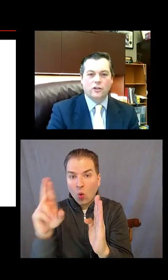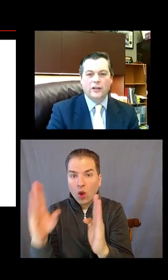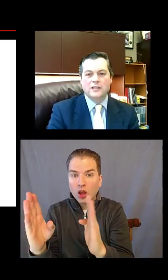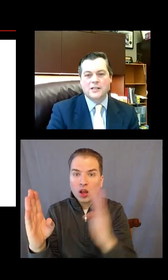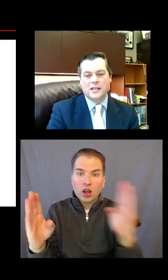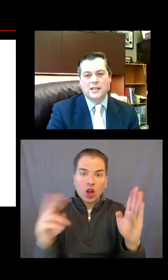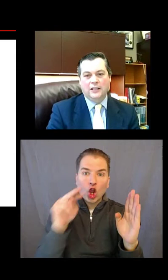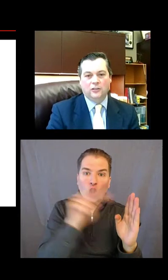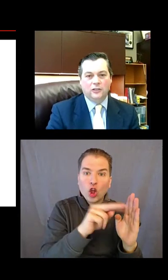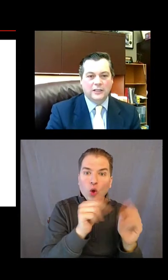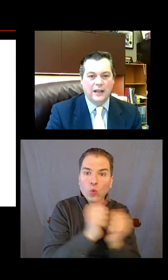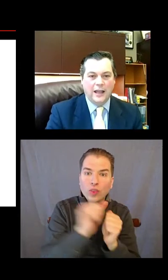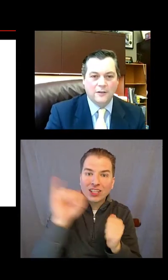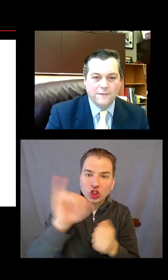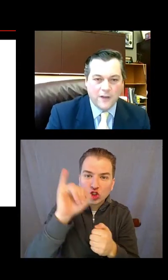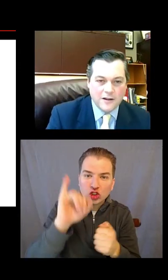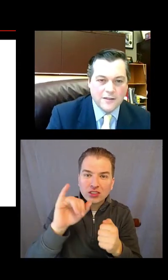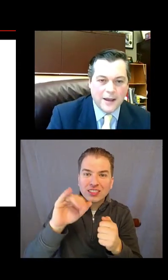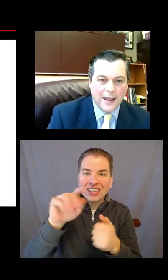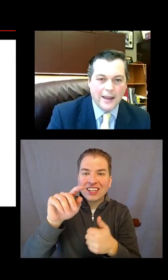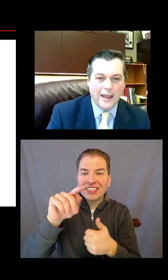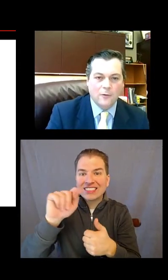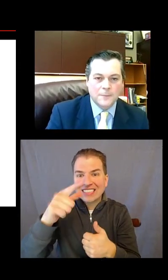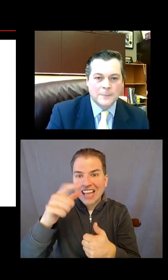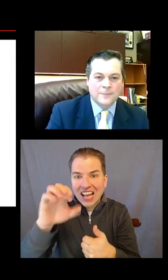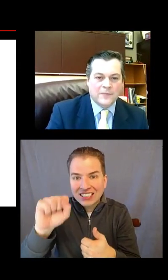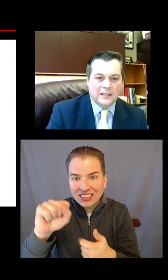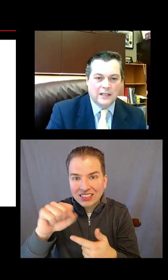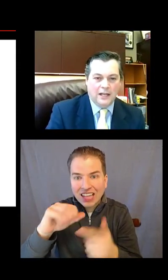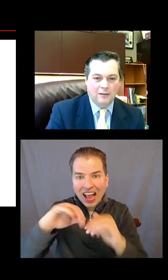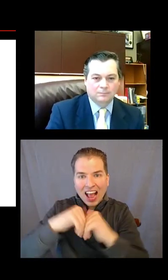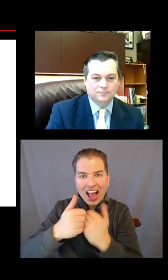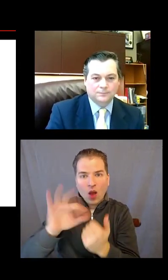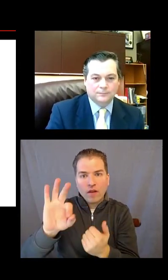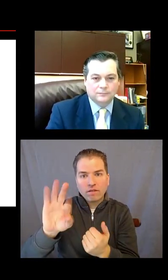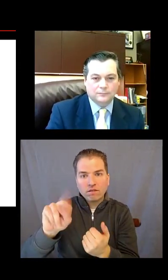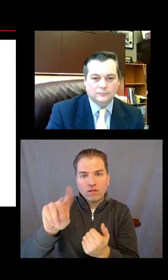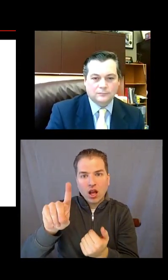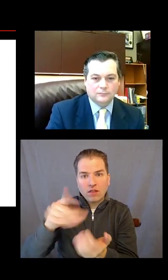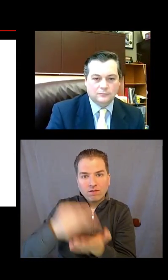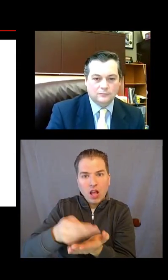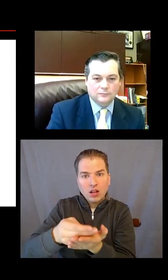at insurance. It looks at how to fund the buyout.